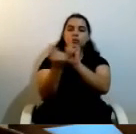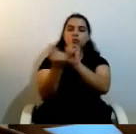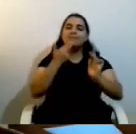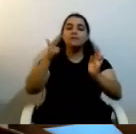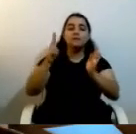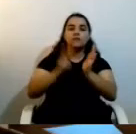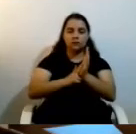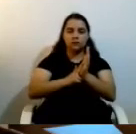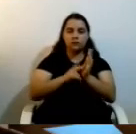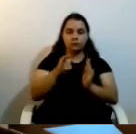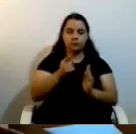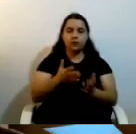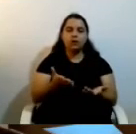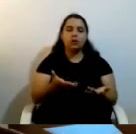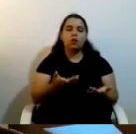True personal assistance